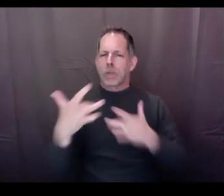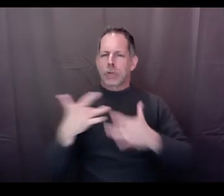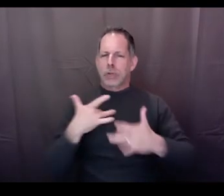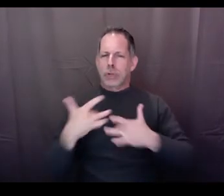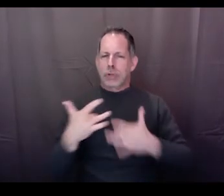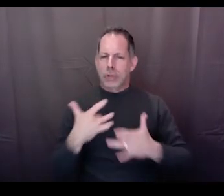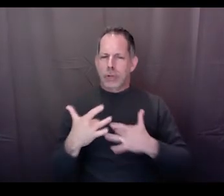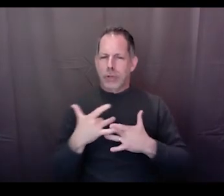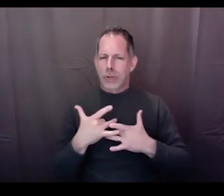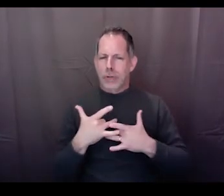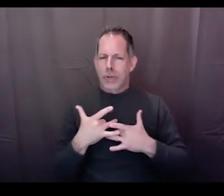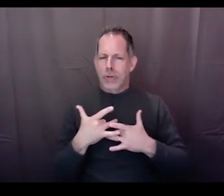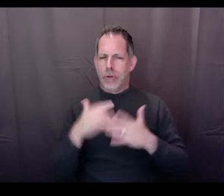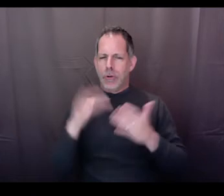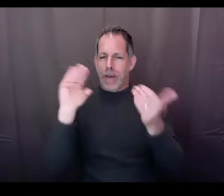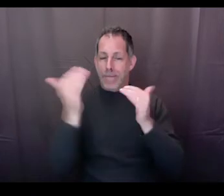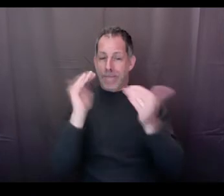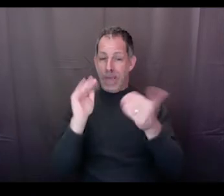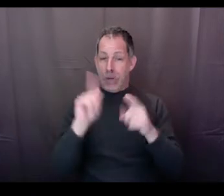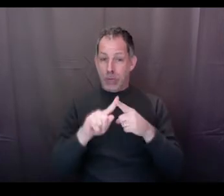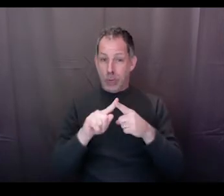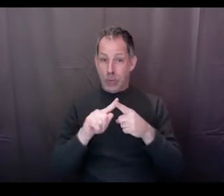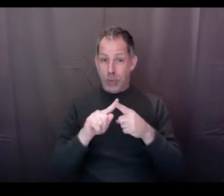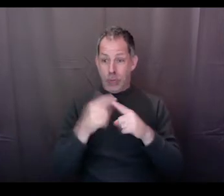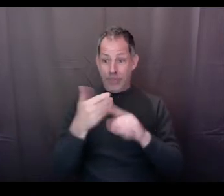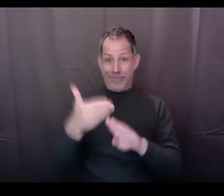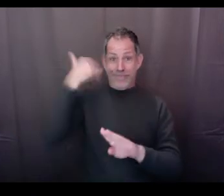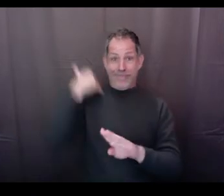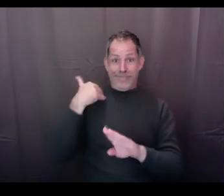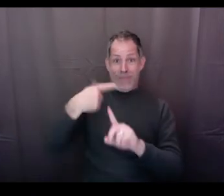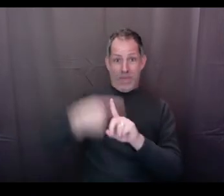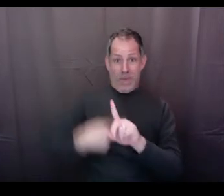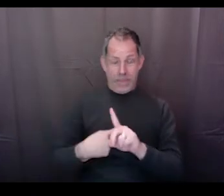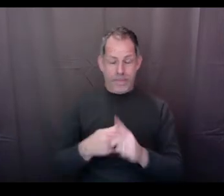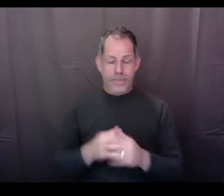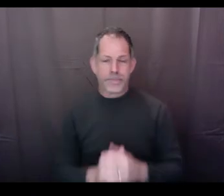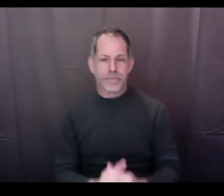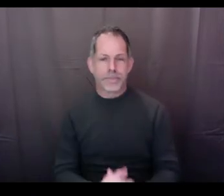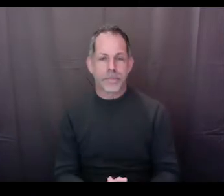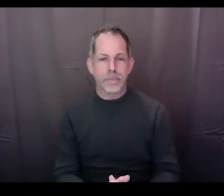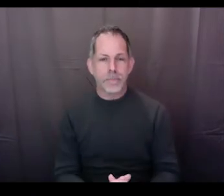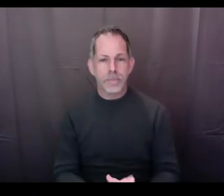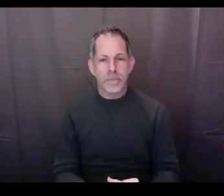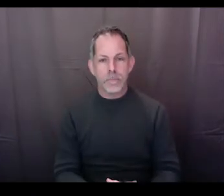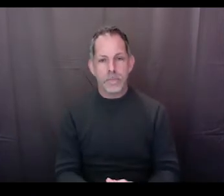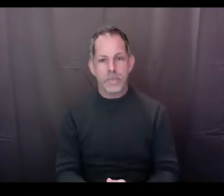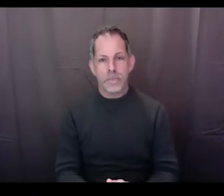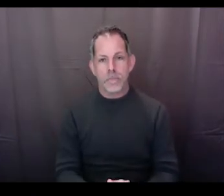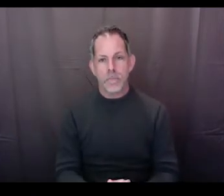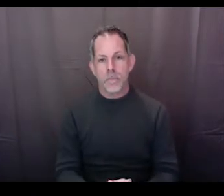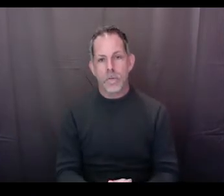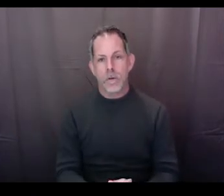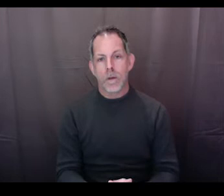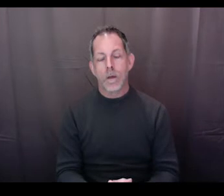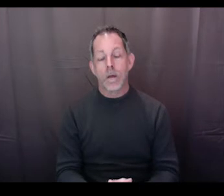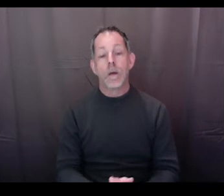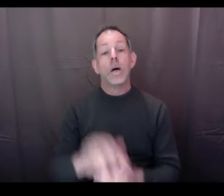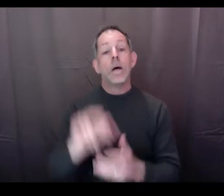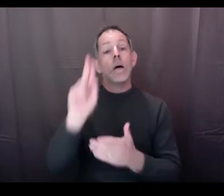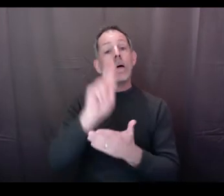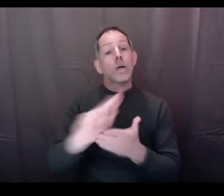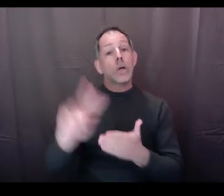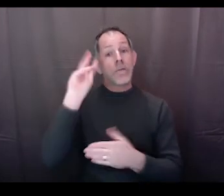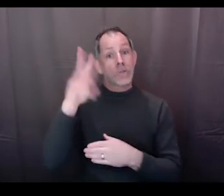And that, mirroring that, the modeling group with the Institute for Disease Modeling at the University,